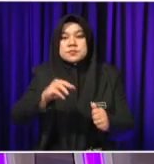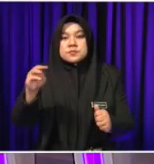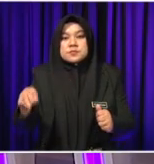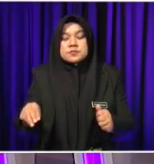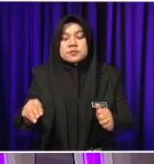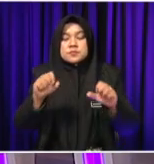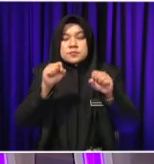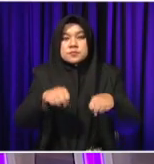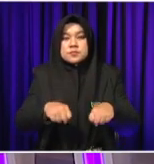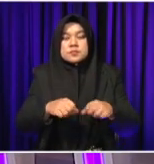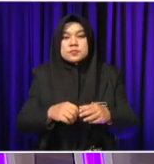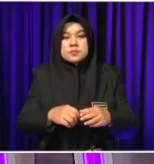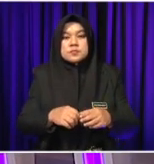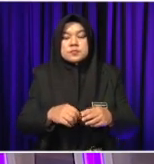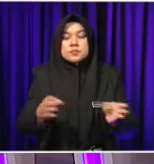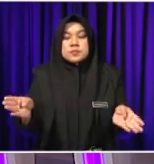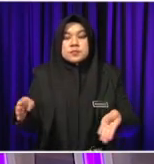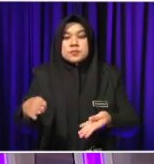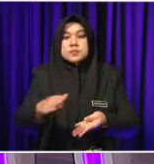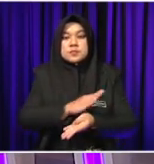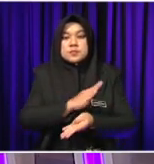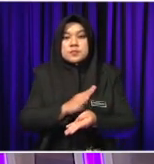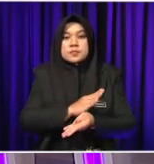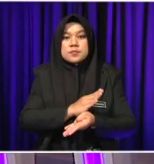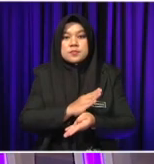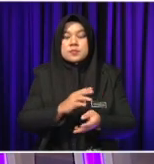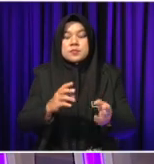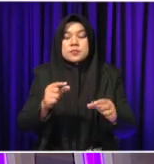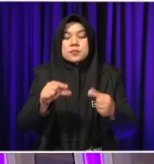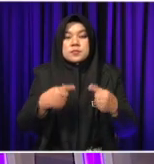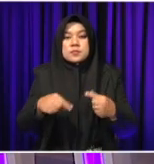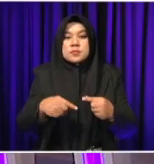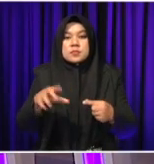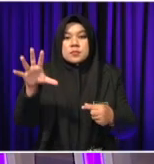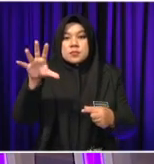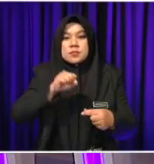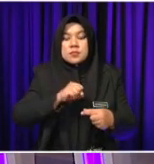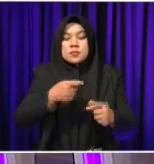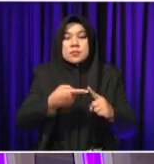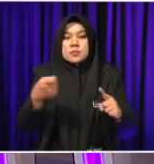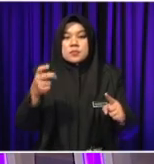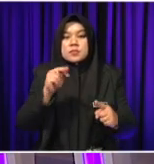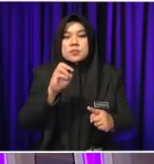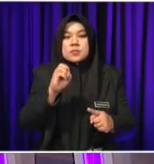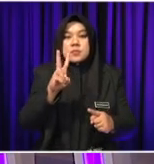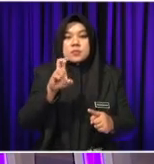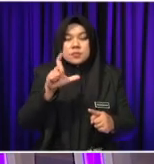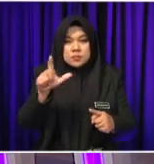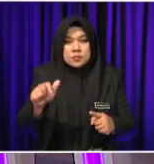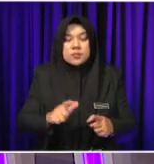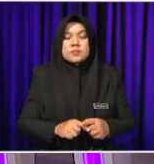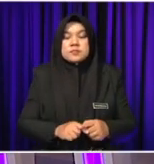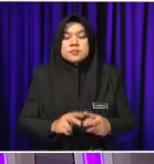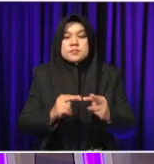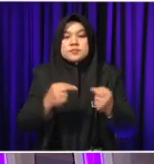could come up with a board game taken from a novel. Wow. So the beauty of it is when they could actually